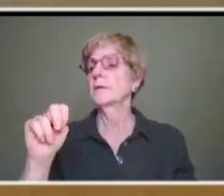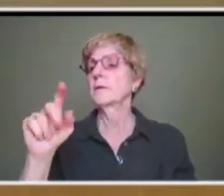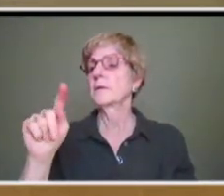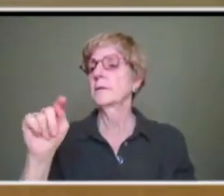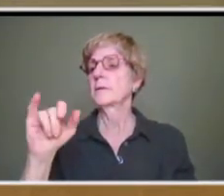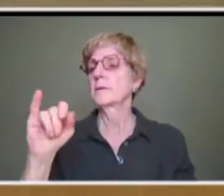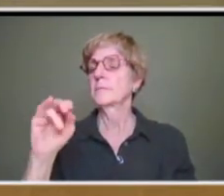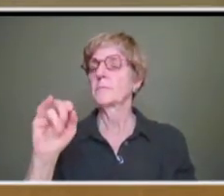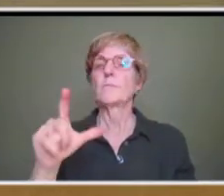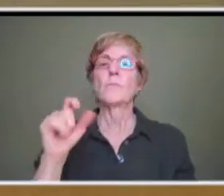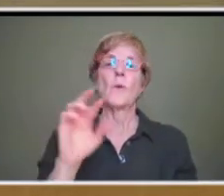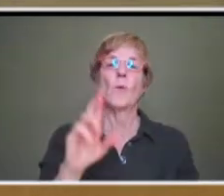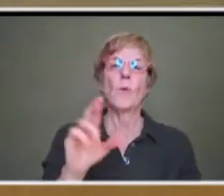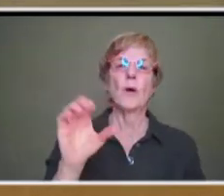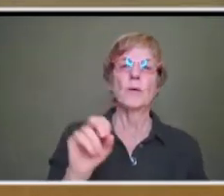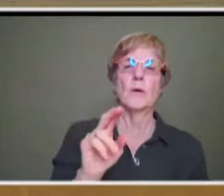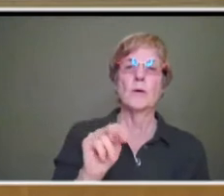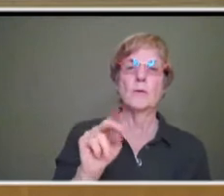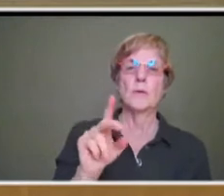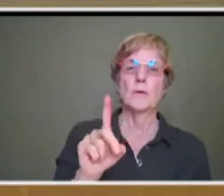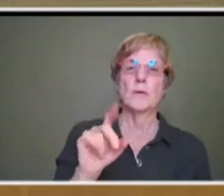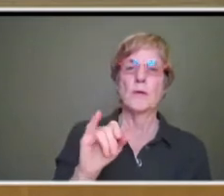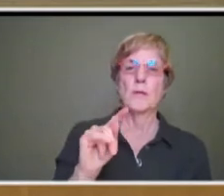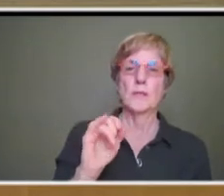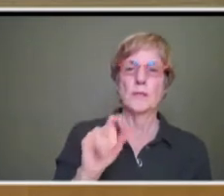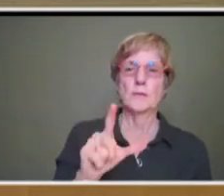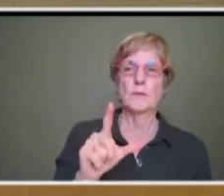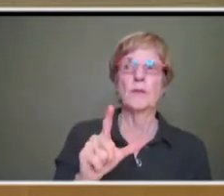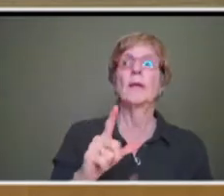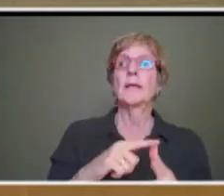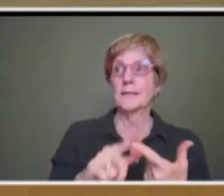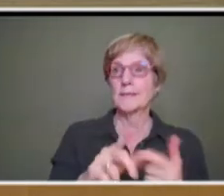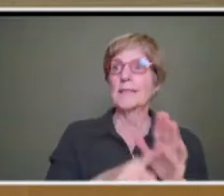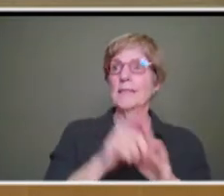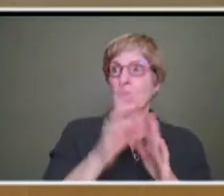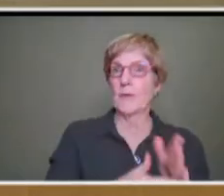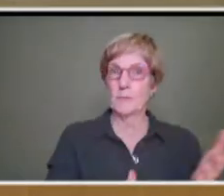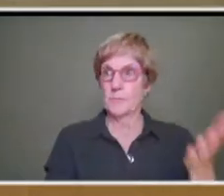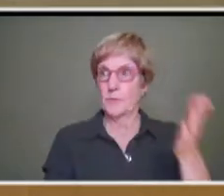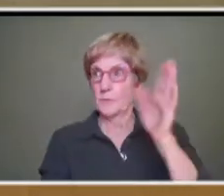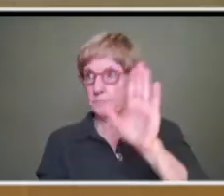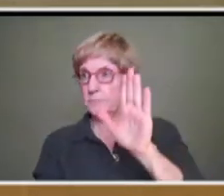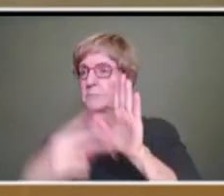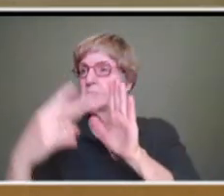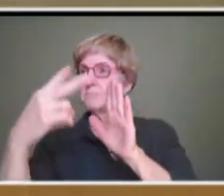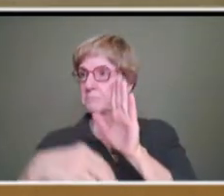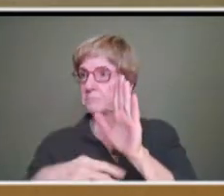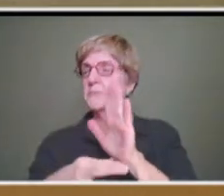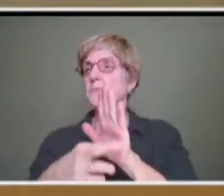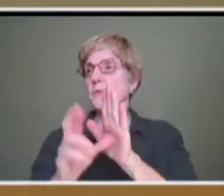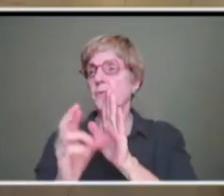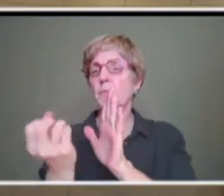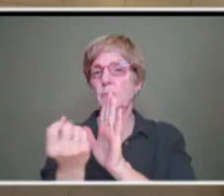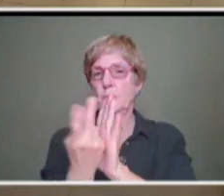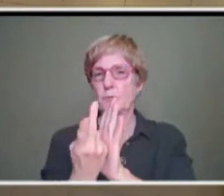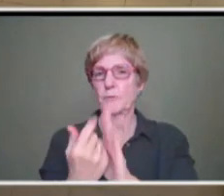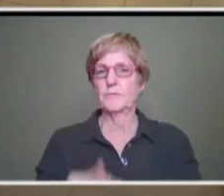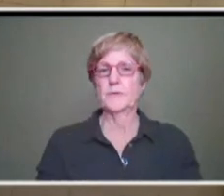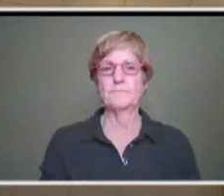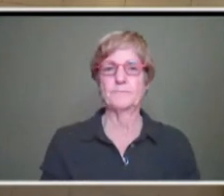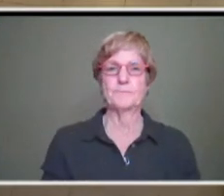the developer of the site can provide the level of detail that HDC needs to review and approve happy to answer additional